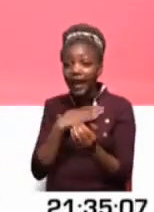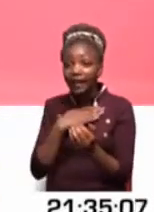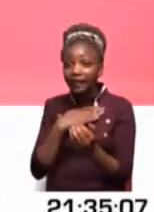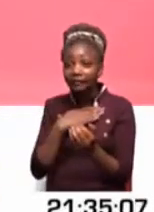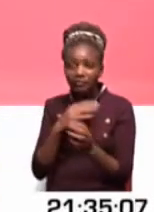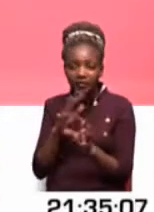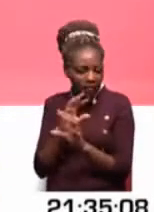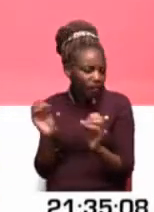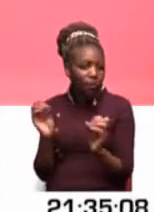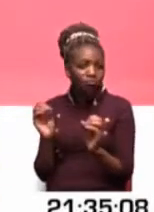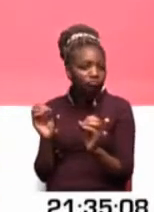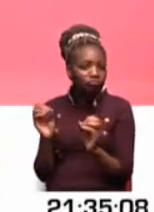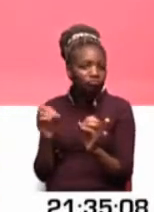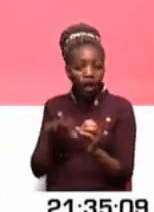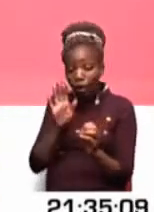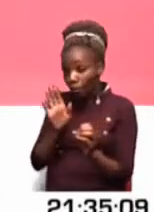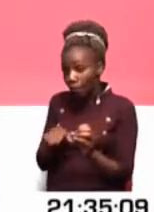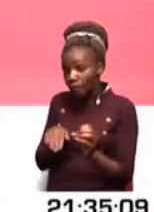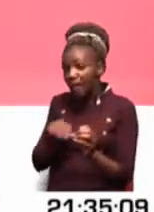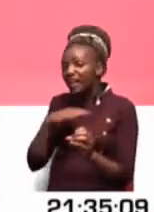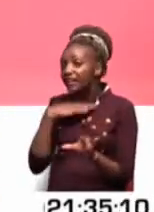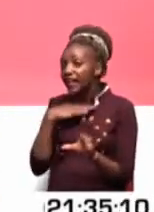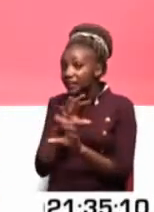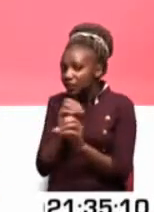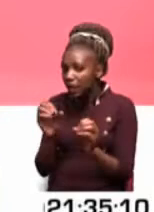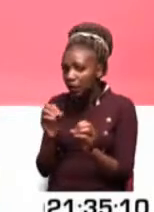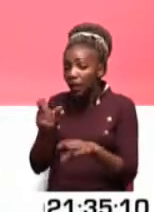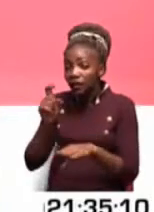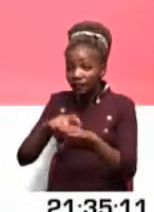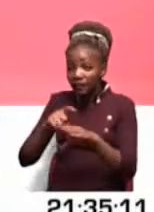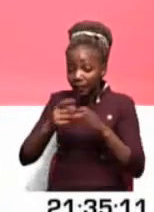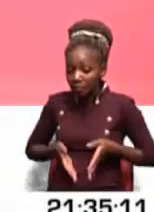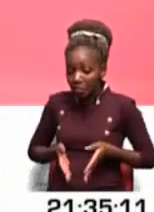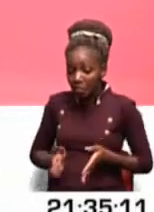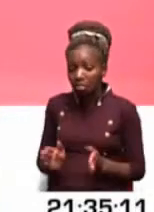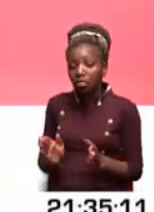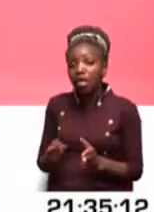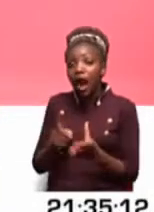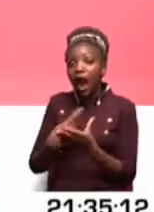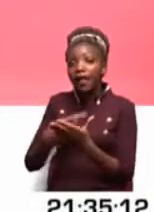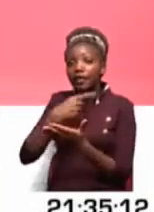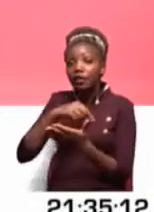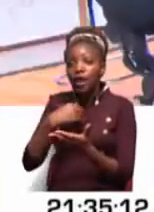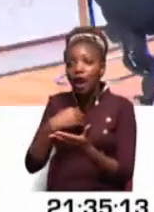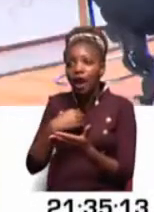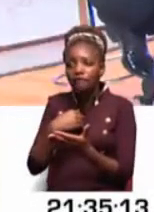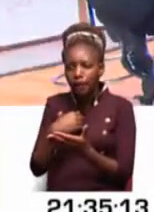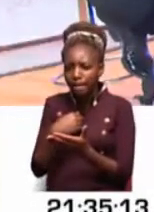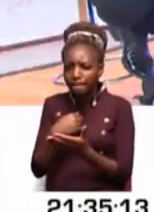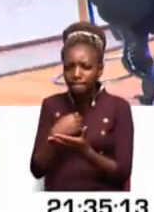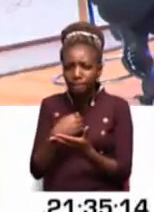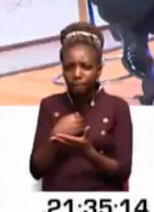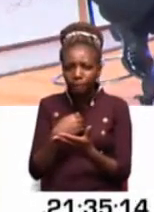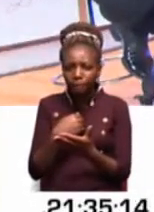used to. Women are not dying as much as they used to when they're having children. Mm-hmm. And we're having this... But if the condition of living is